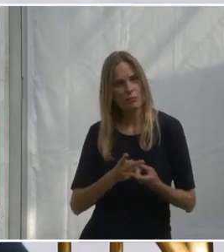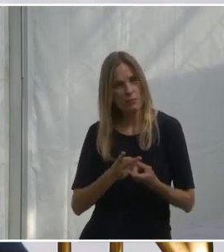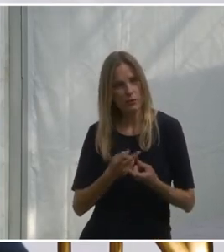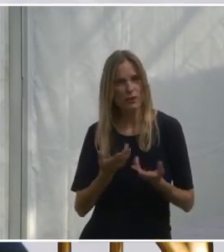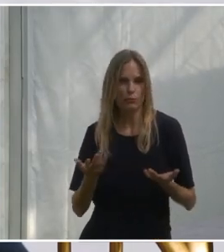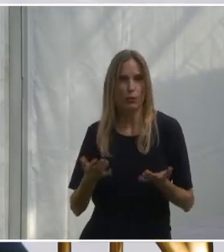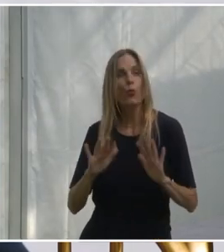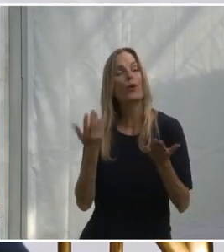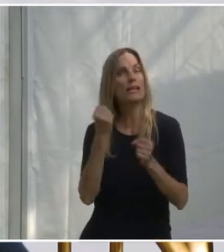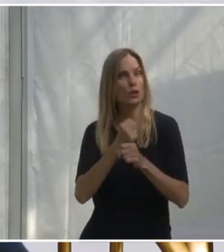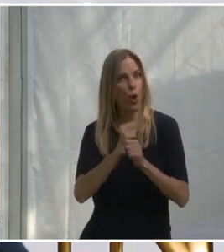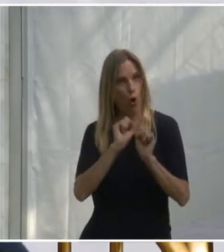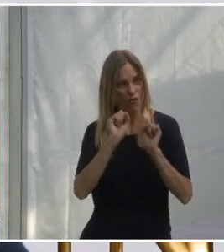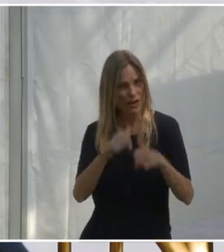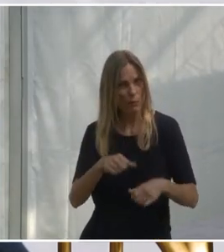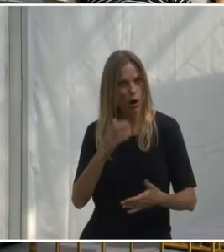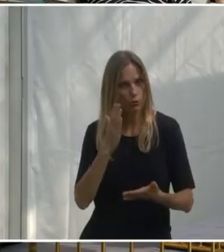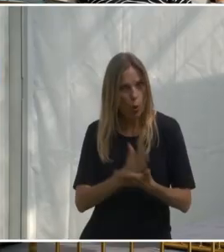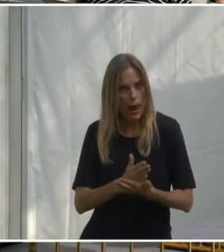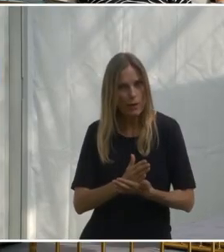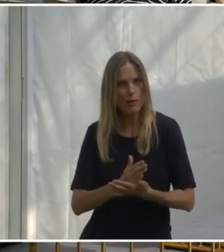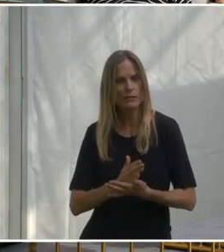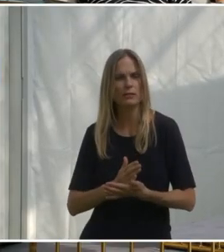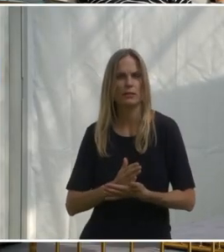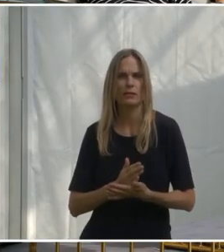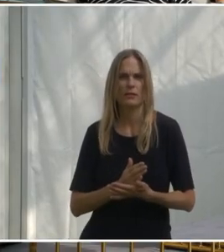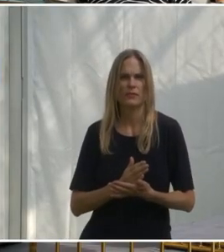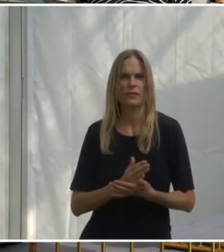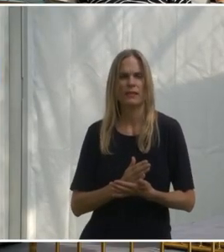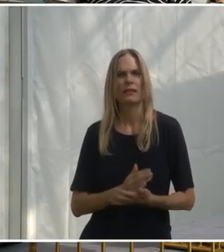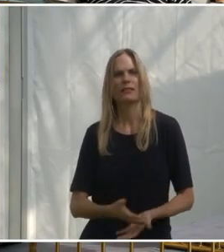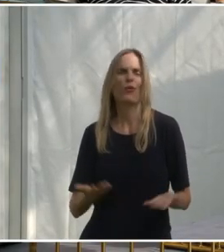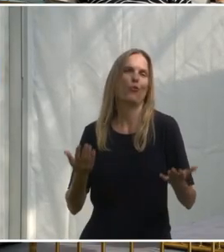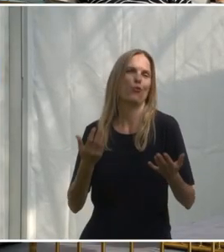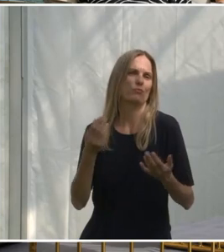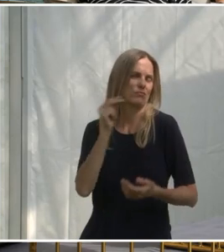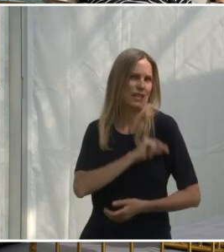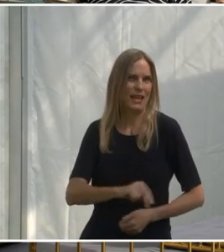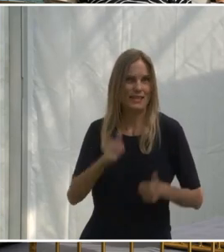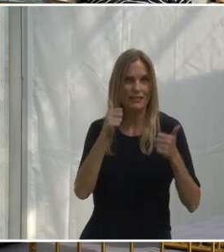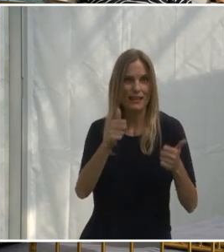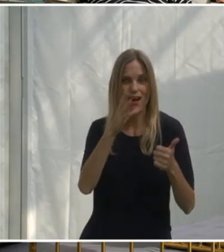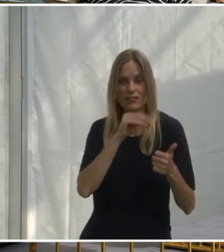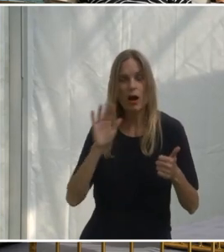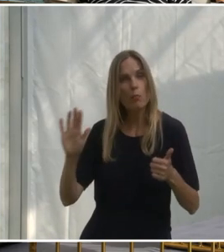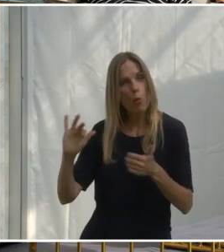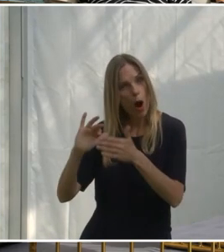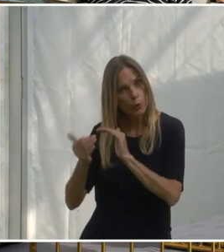employment opportunities, if there is a way to could make a good fortune by living in your village or in a